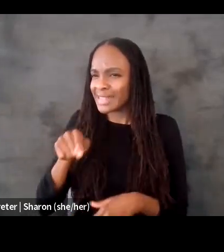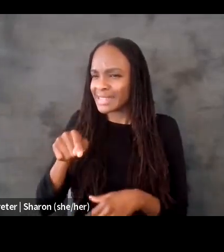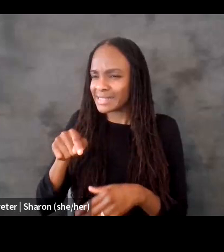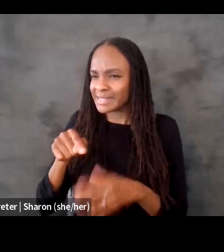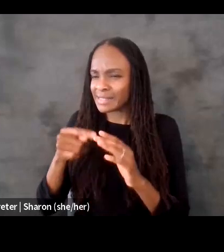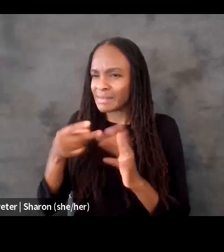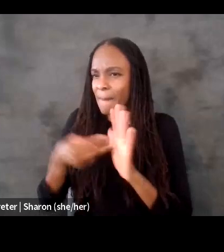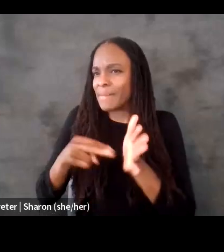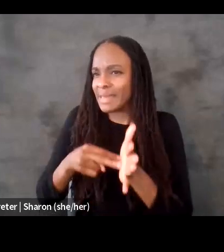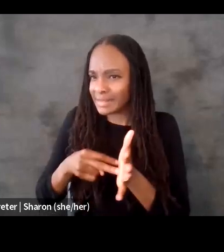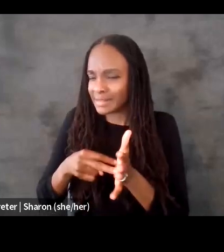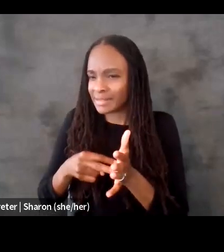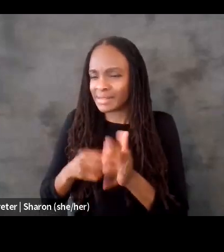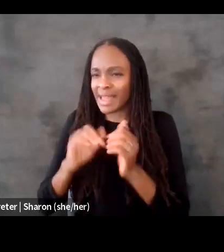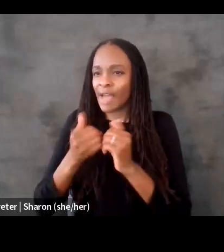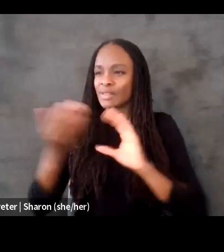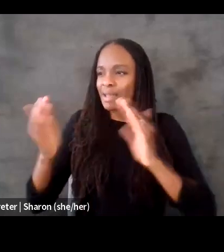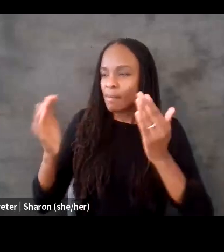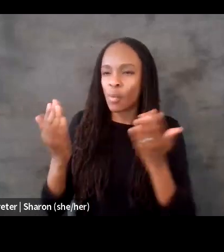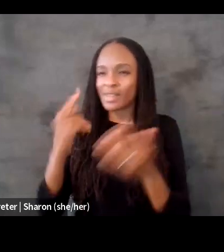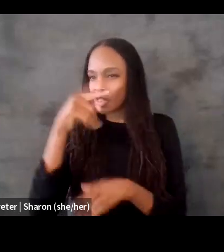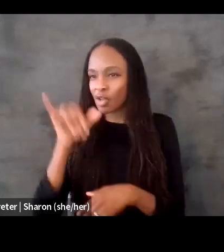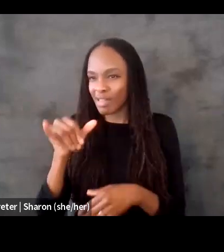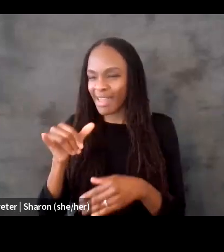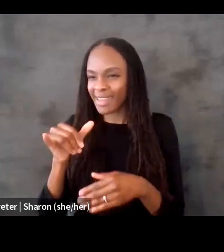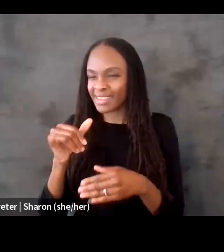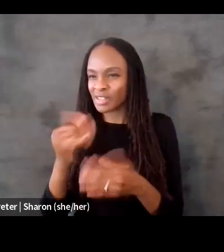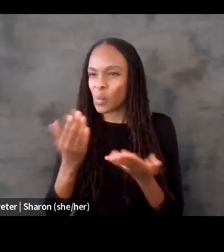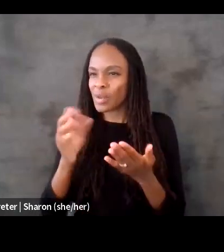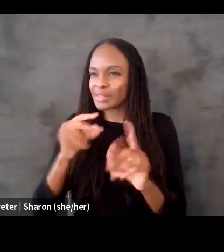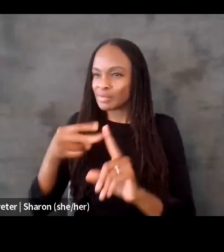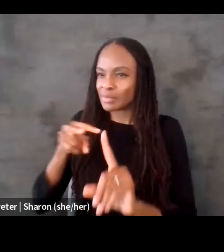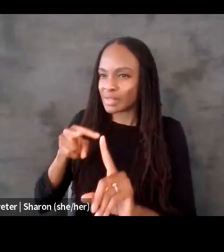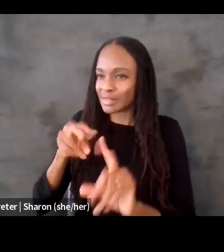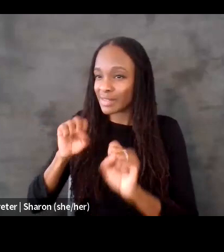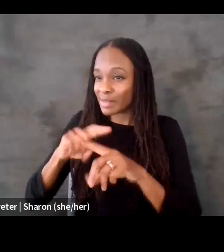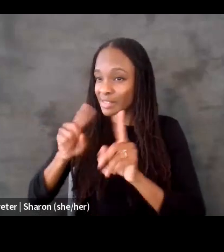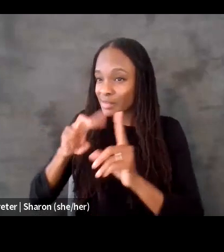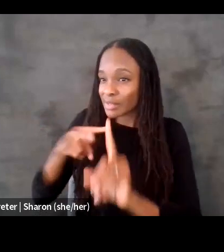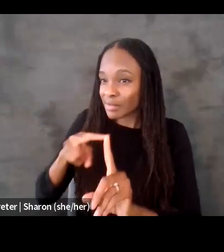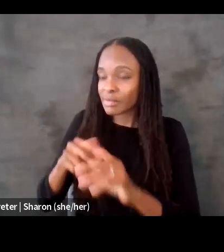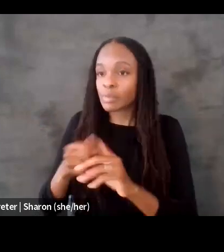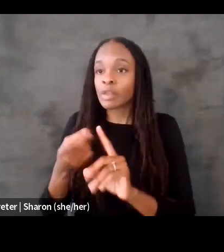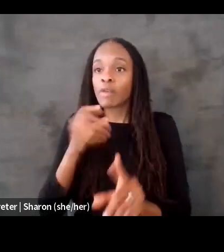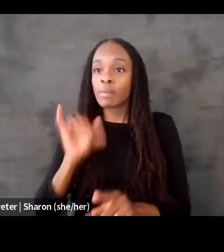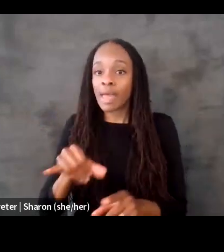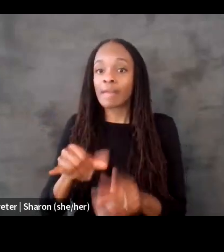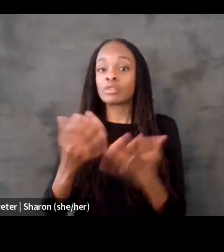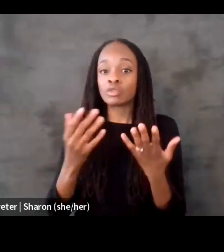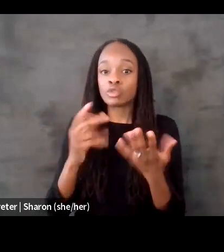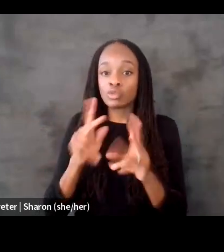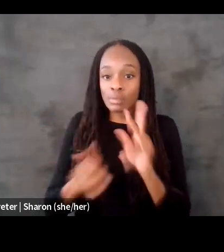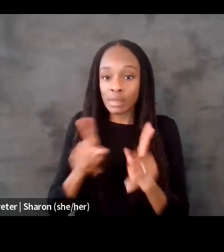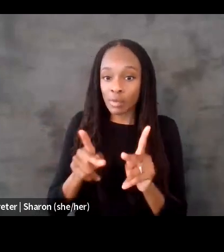compare? What does this look like? And within that cultural context, do the people from that context see it the same